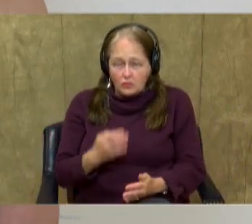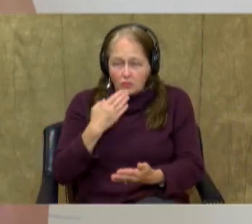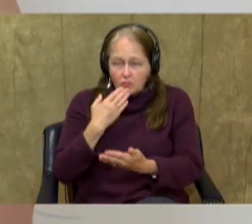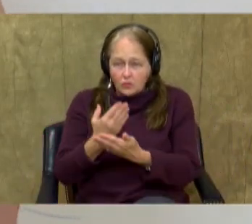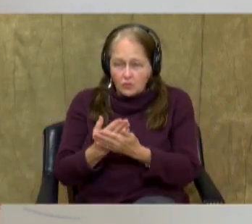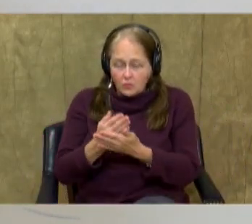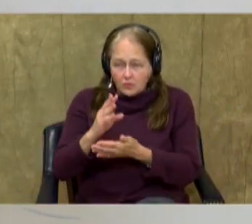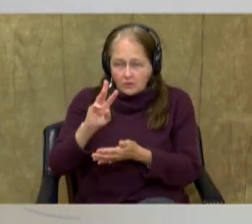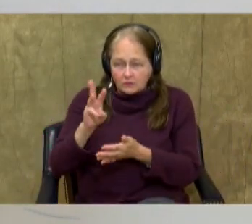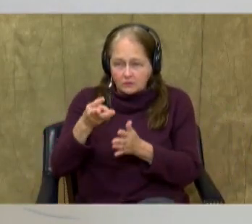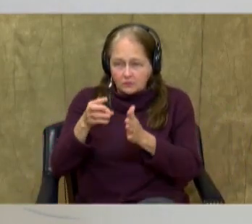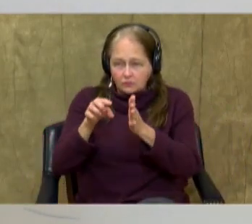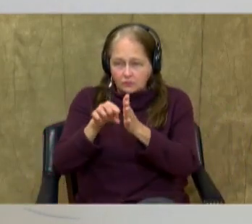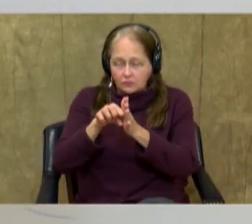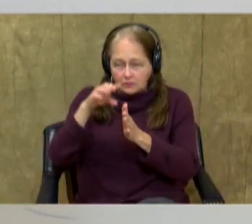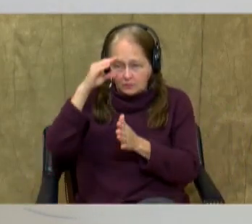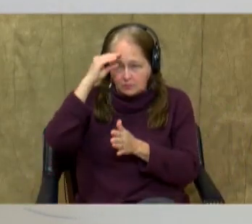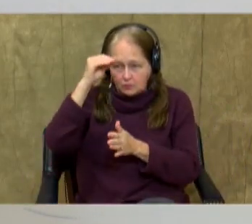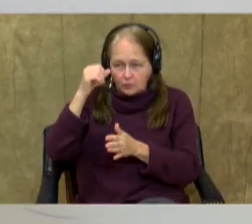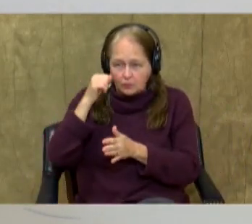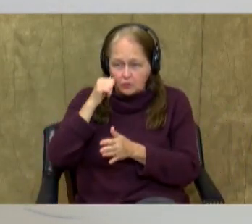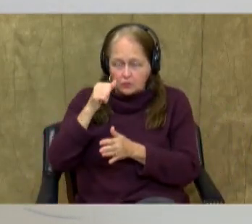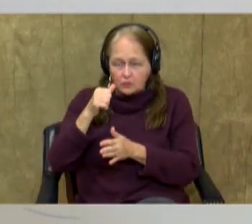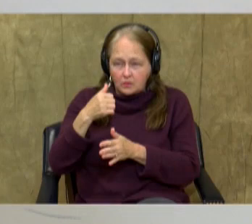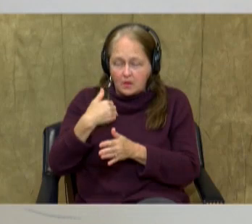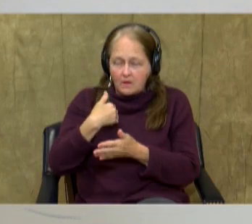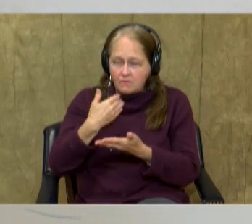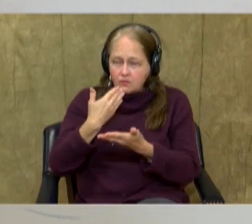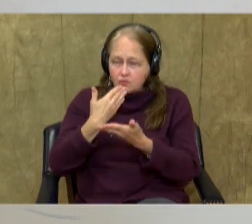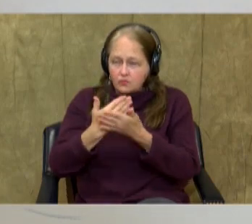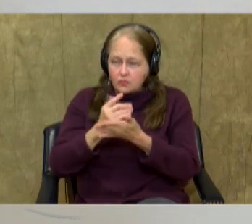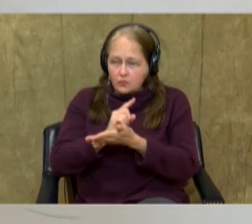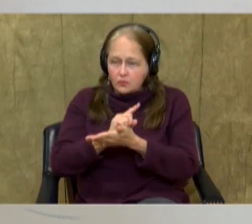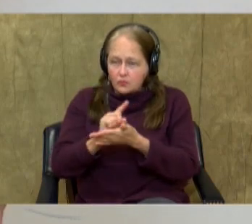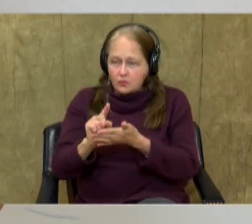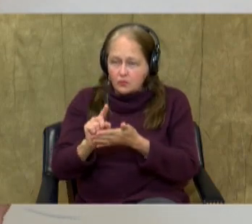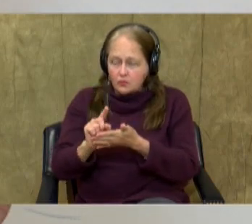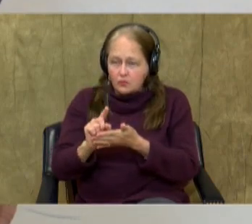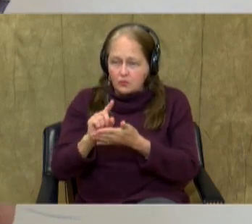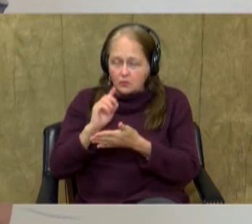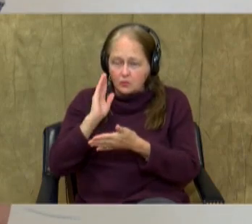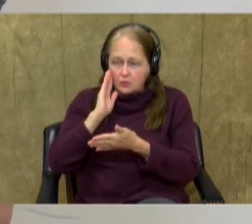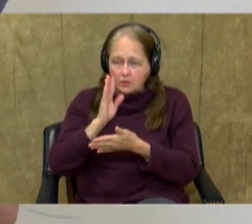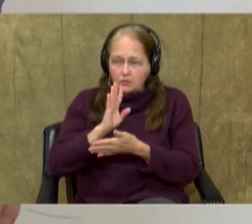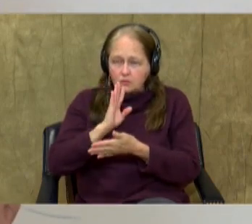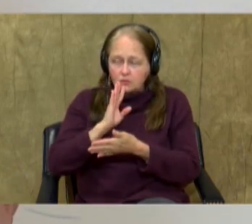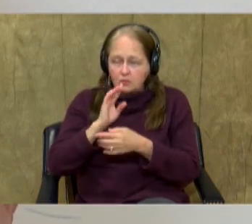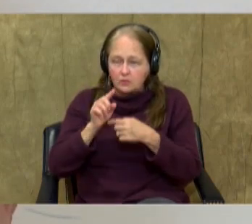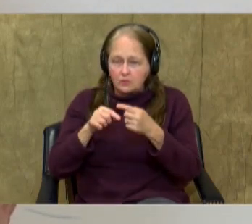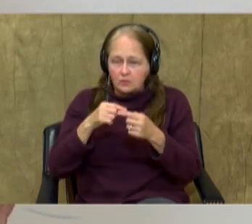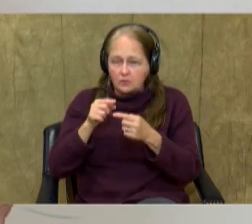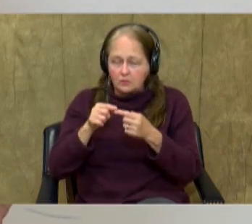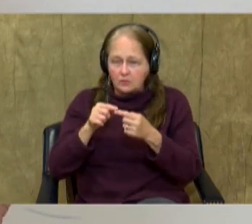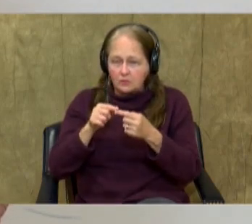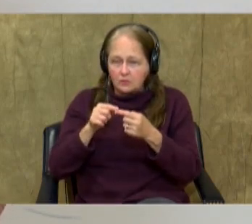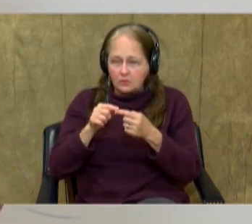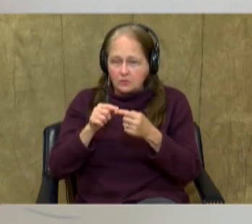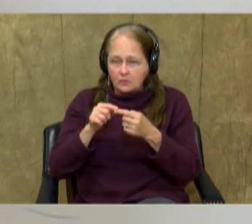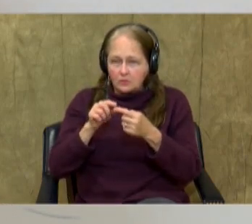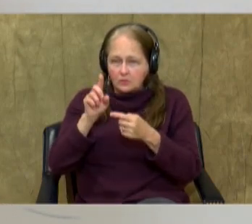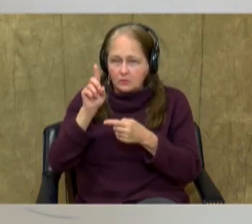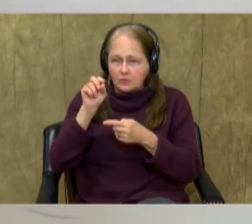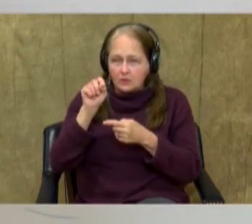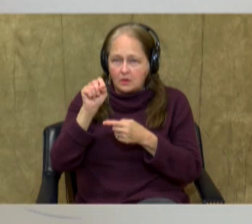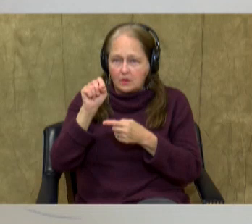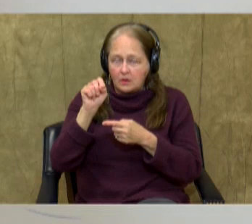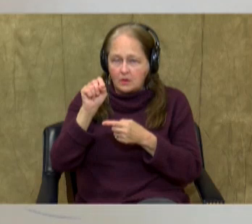Good morning, sixth grade boys and girls. I hope you've had a great week, and we are going to talk about dot plots and